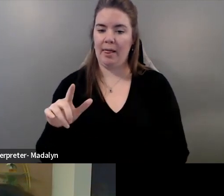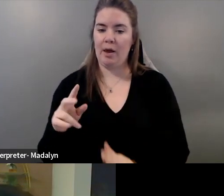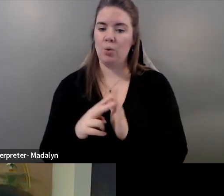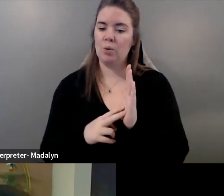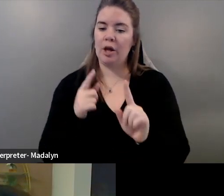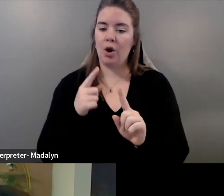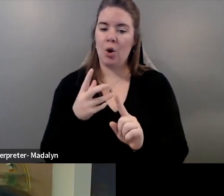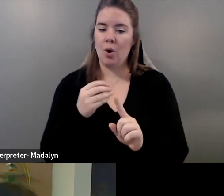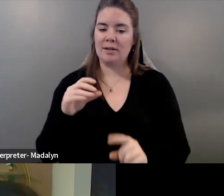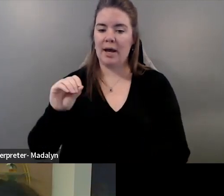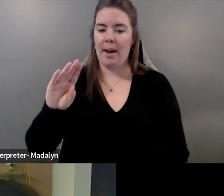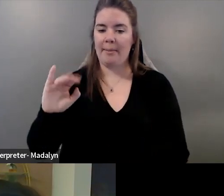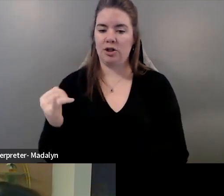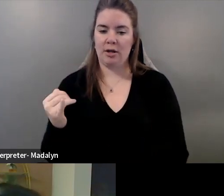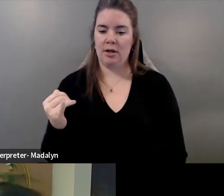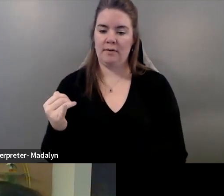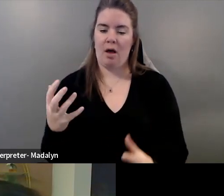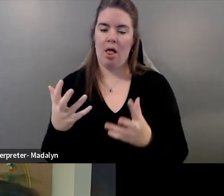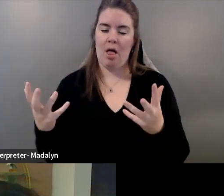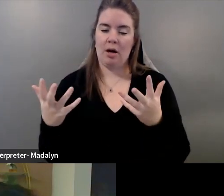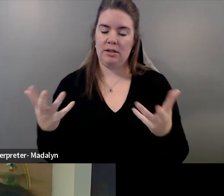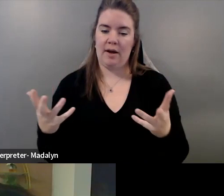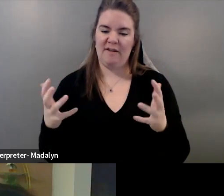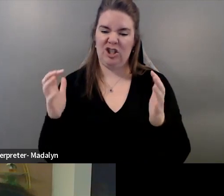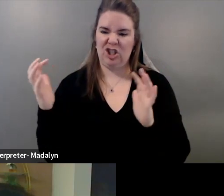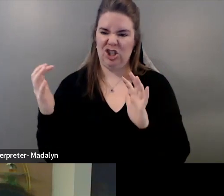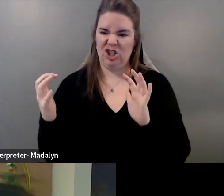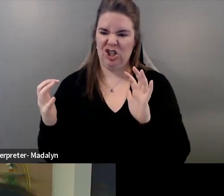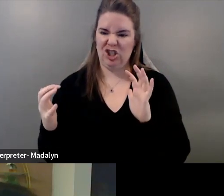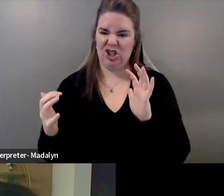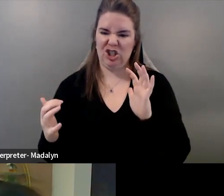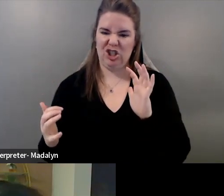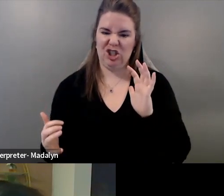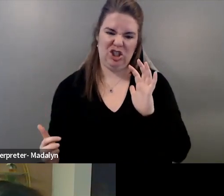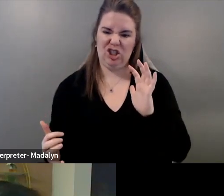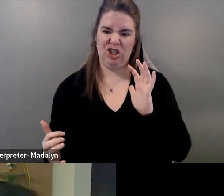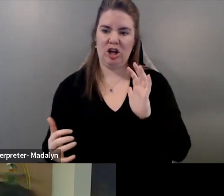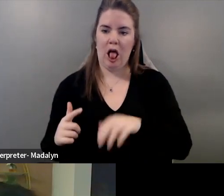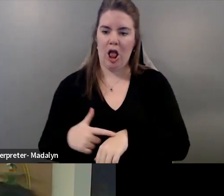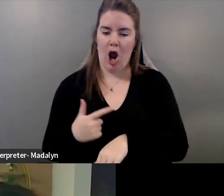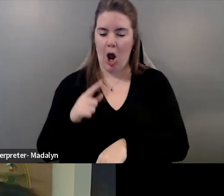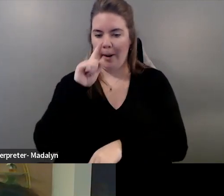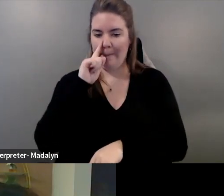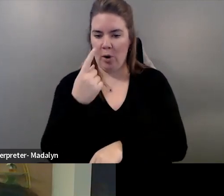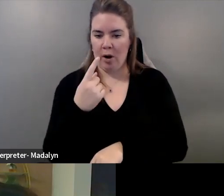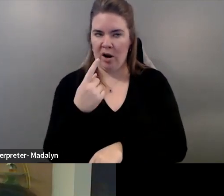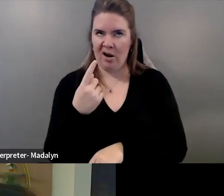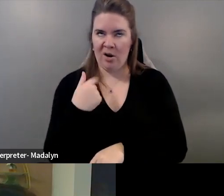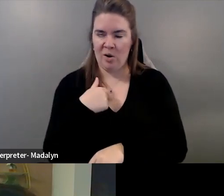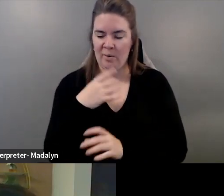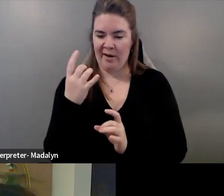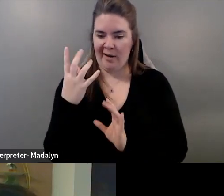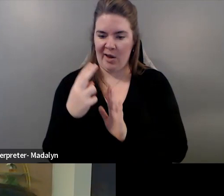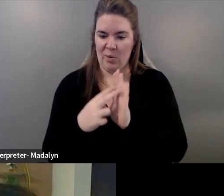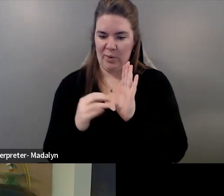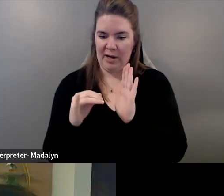objectives, because there's a bunch of stuff in there, and this bill is a long, boring, obnoxious document. And I think we all hate reading it, as important as